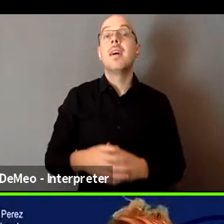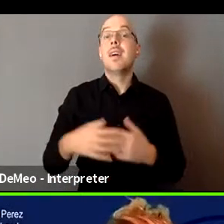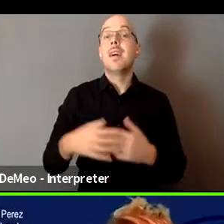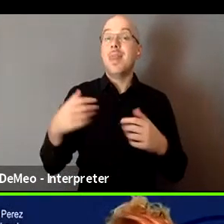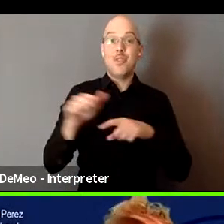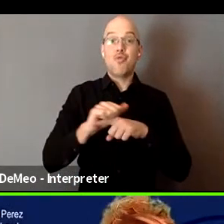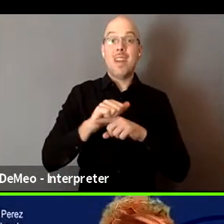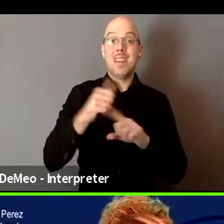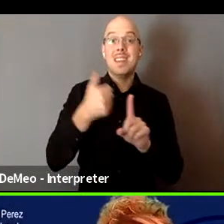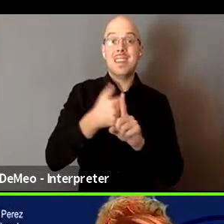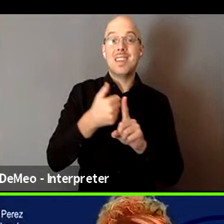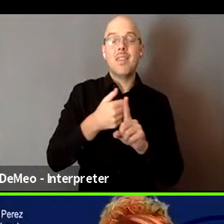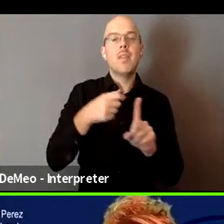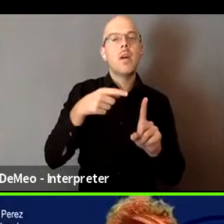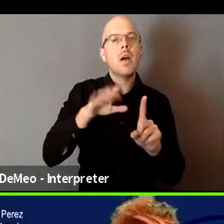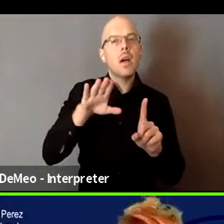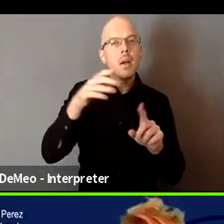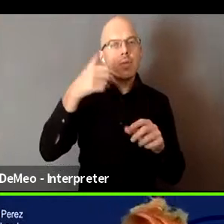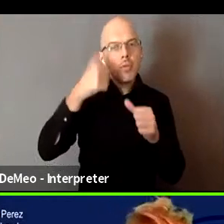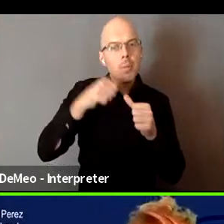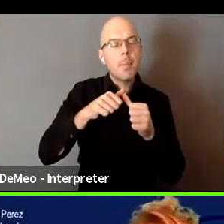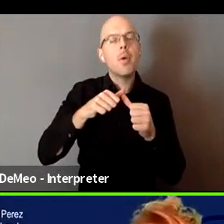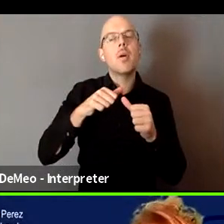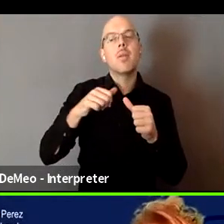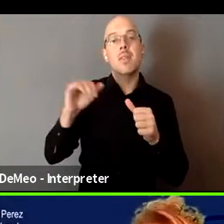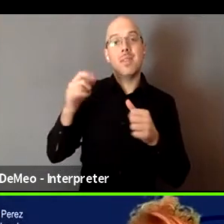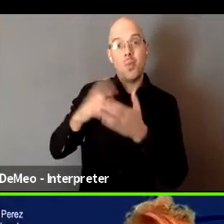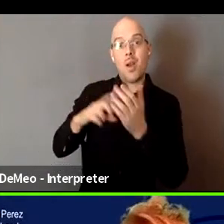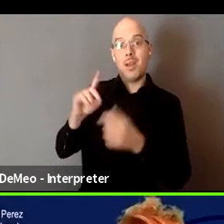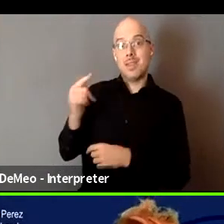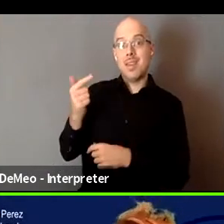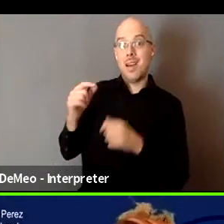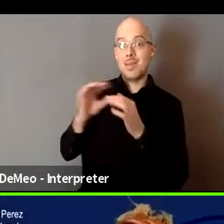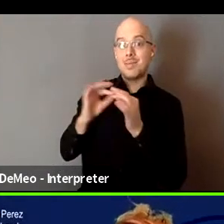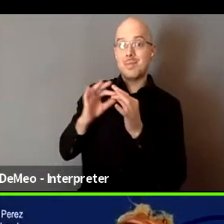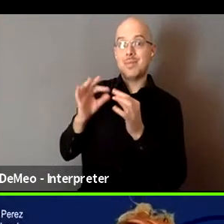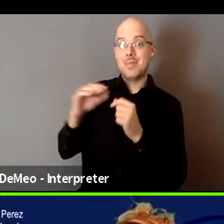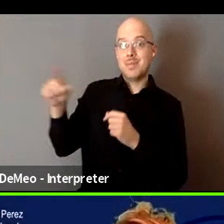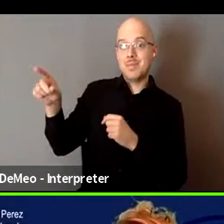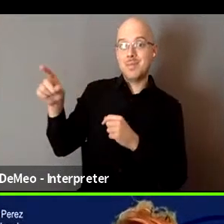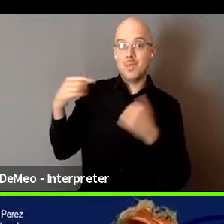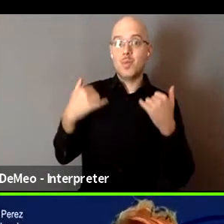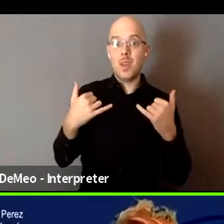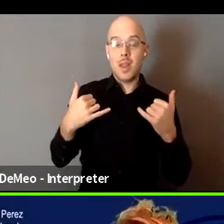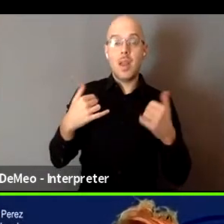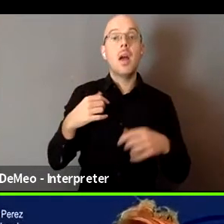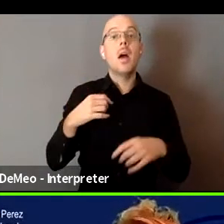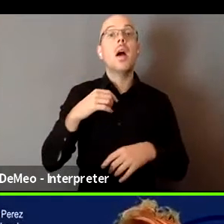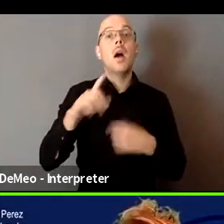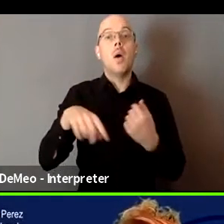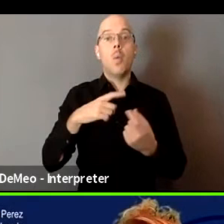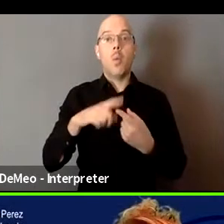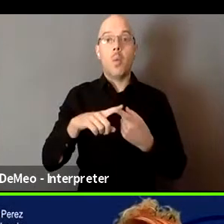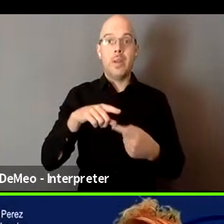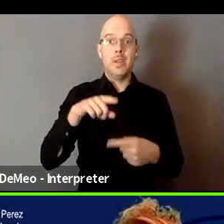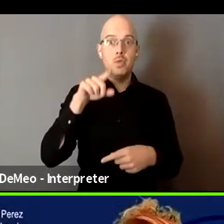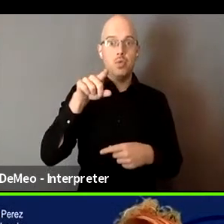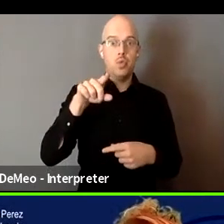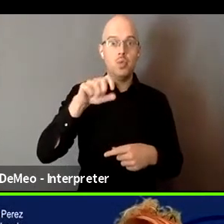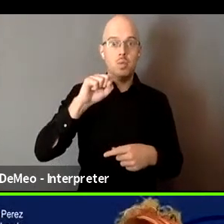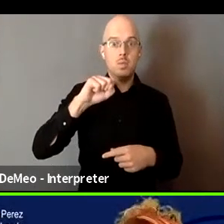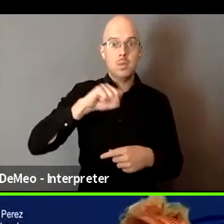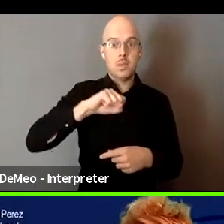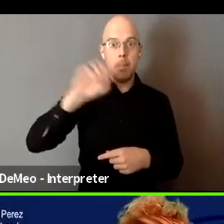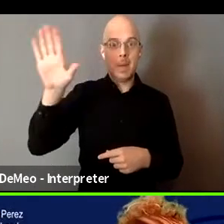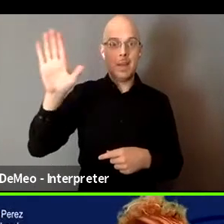mind when you are, per Doug's information he shared today, when you actually submit